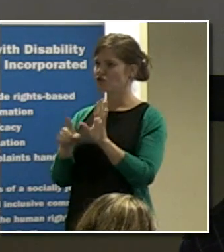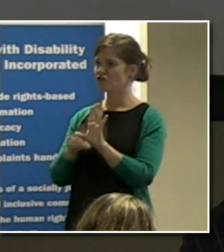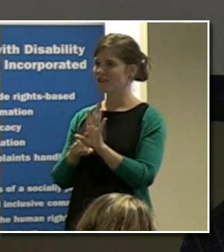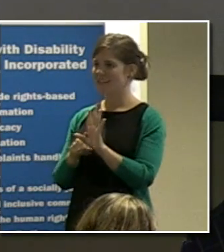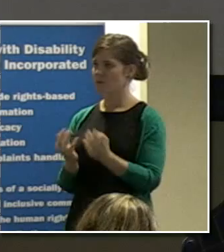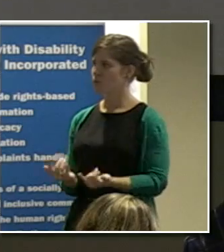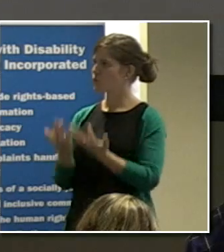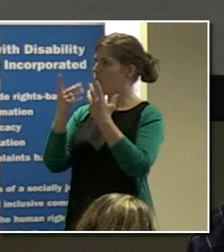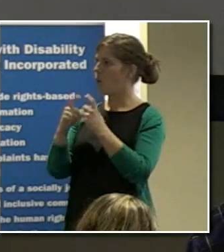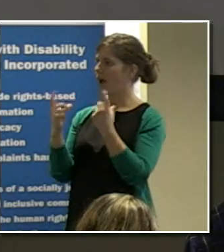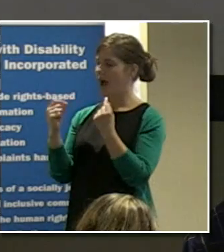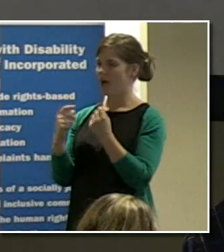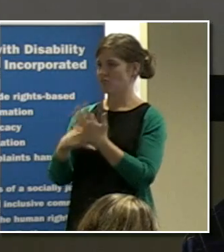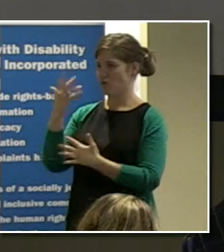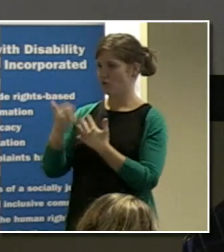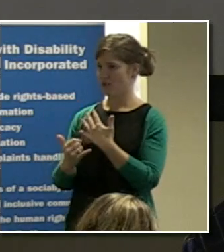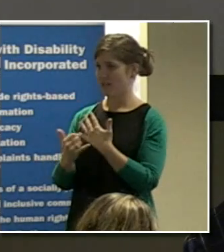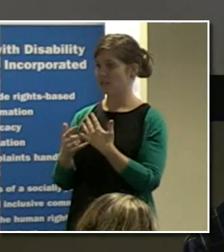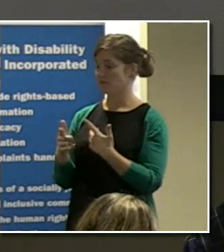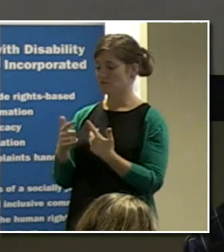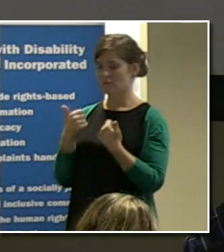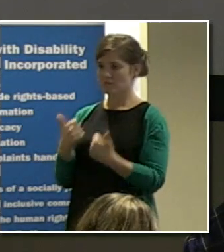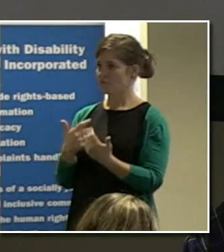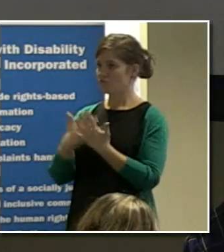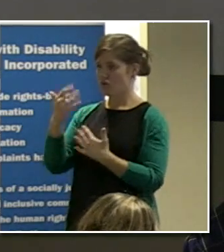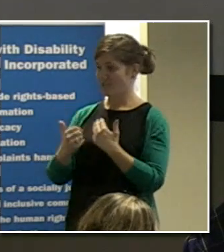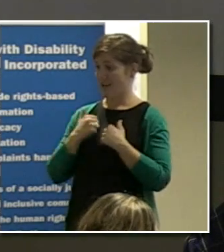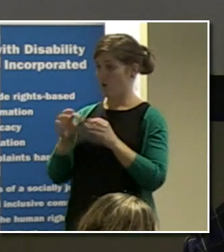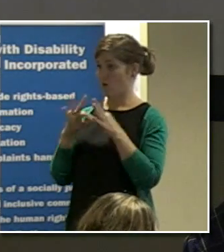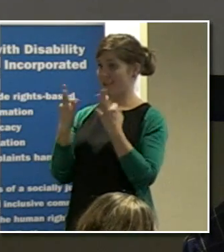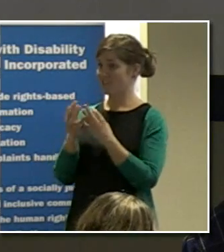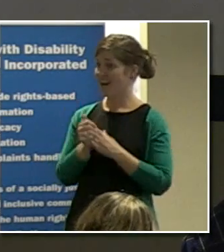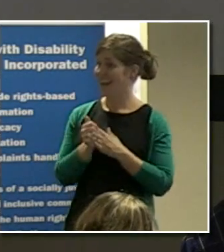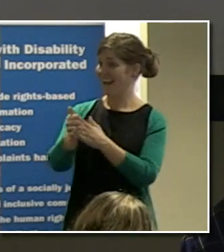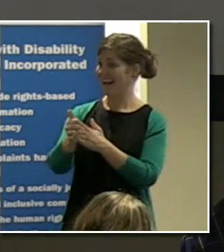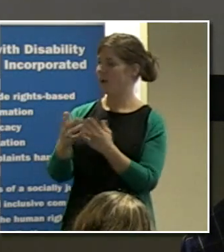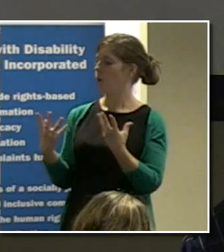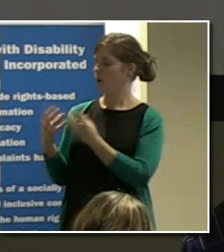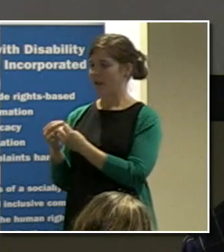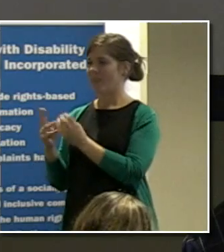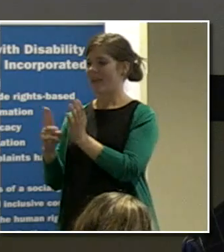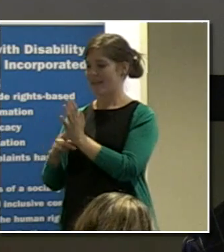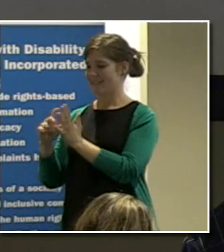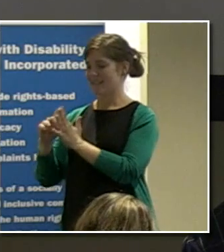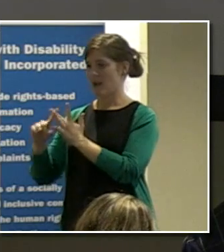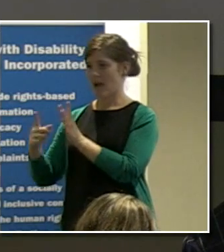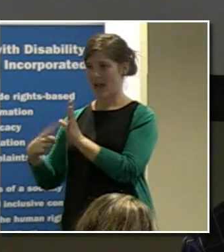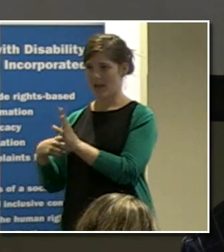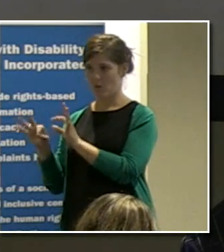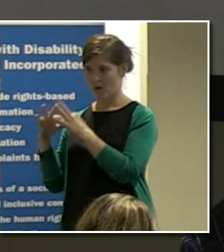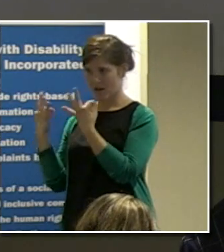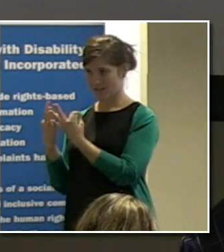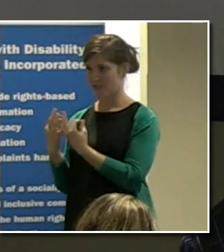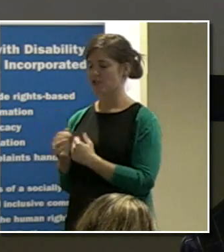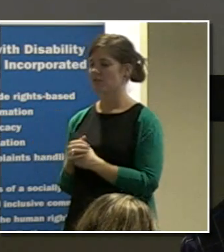an innovative project that was led by our organisation in conjunction with the National Disability Insurance Agency